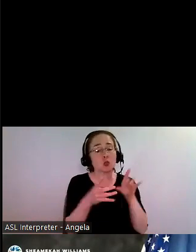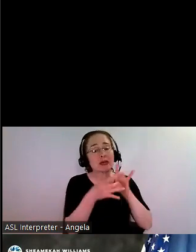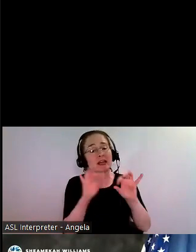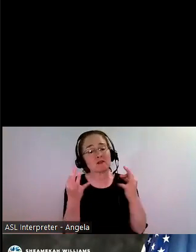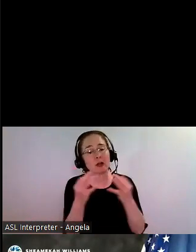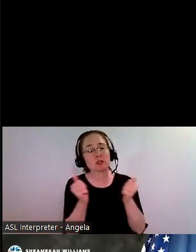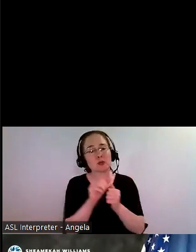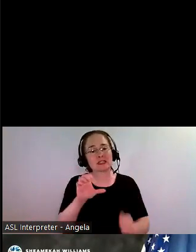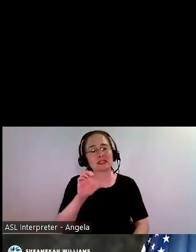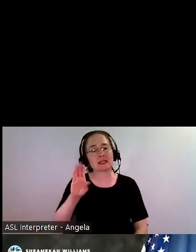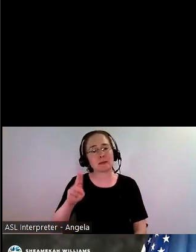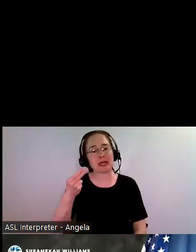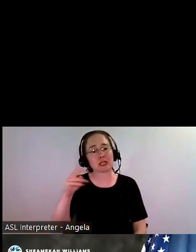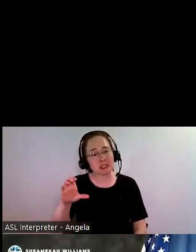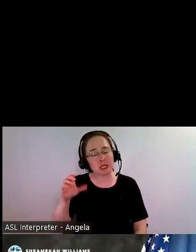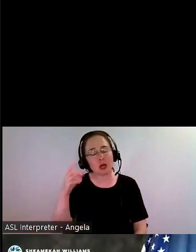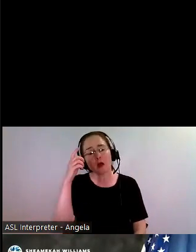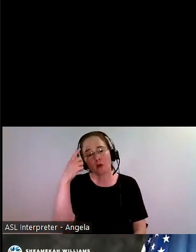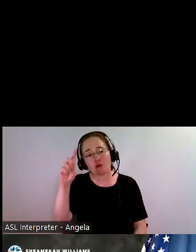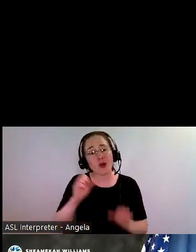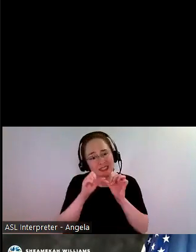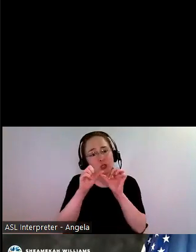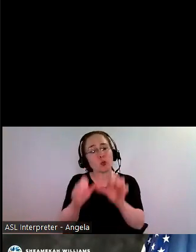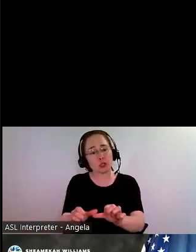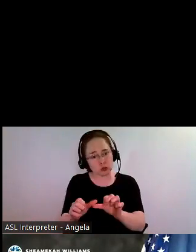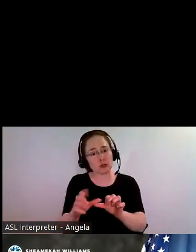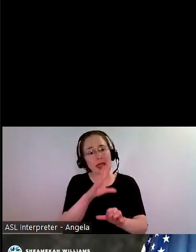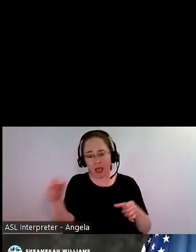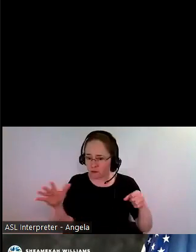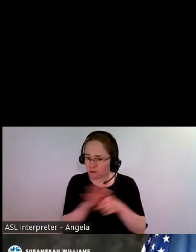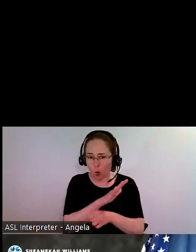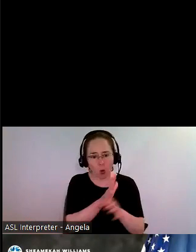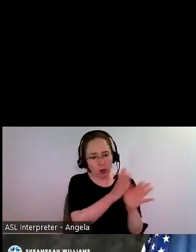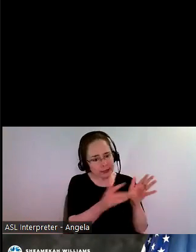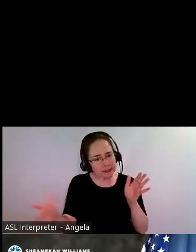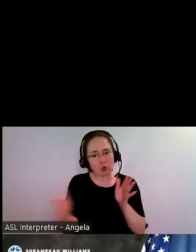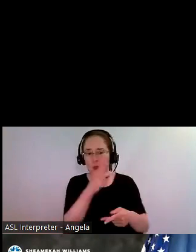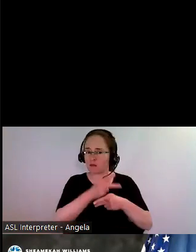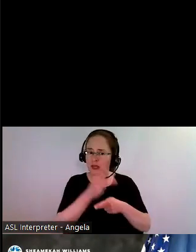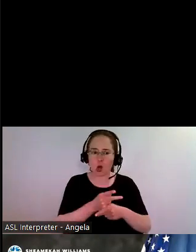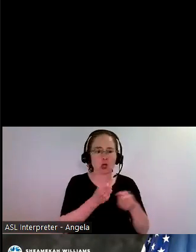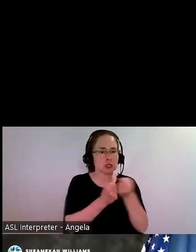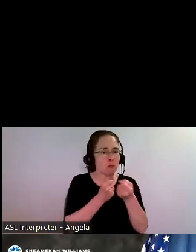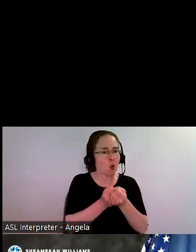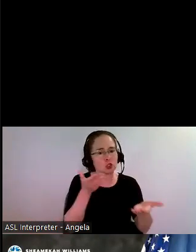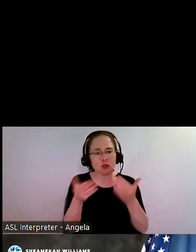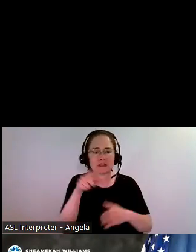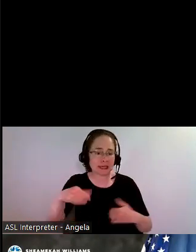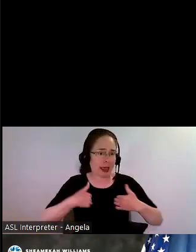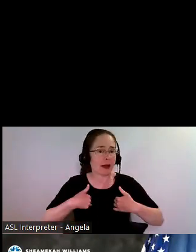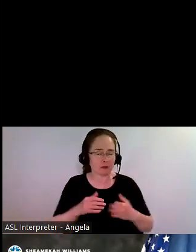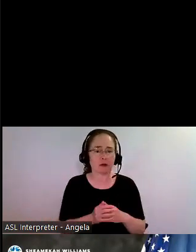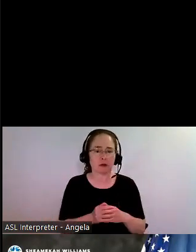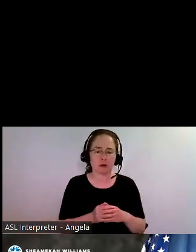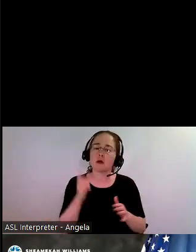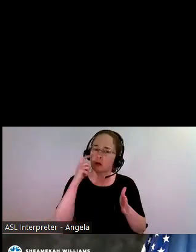your CCBHCs for that continuation and that full continuum of care of support and services that they're going to need to have. Again, you'll